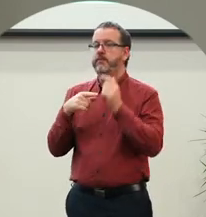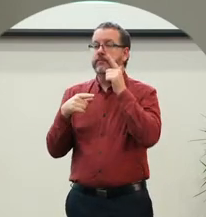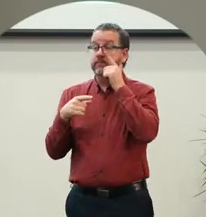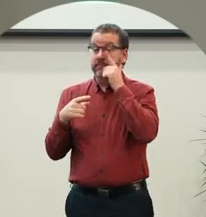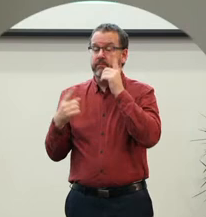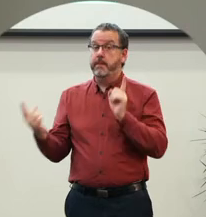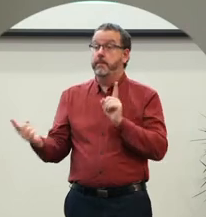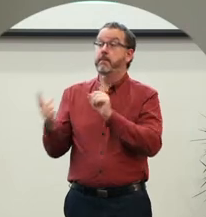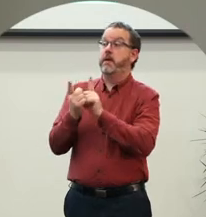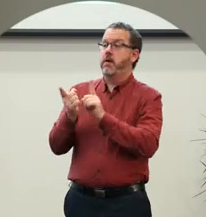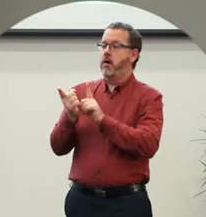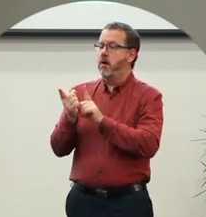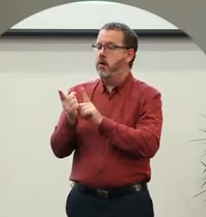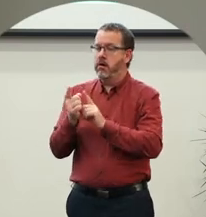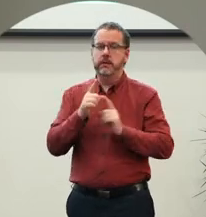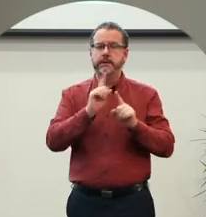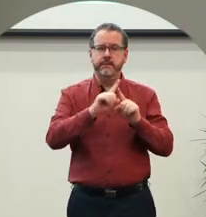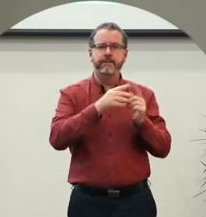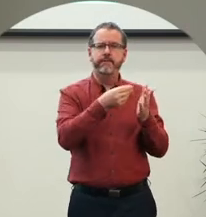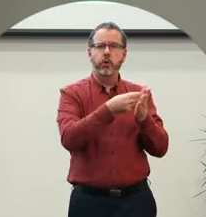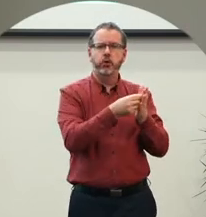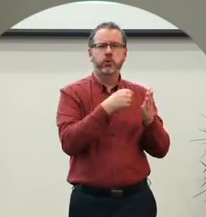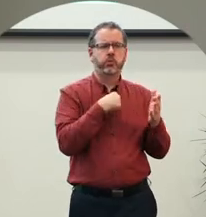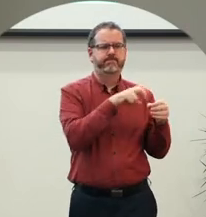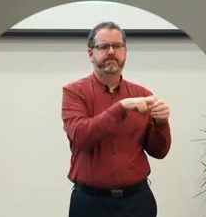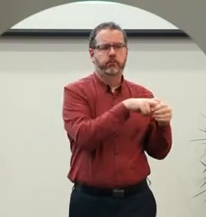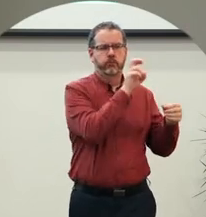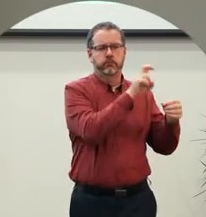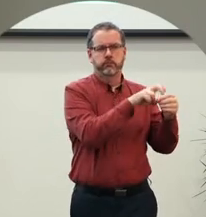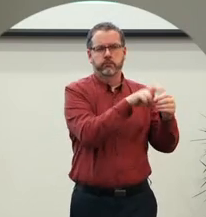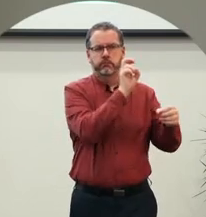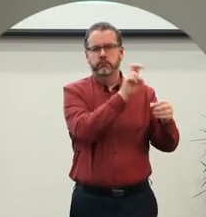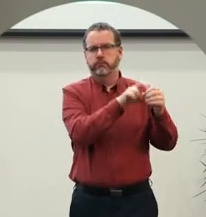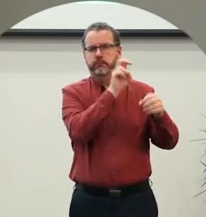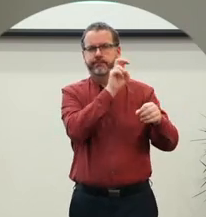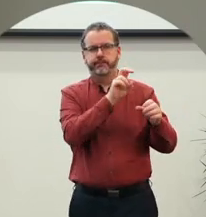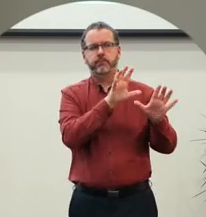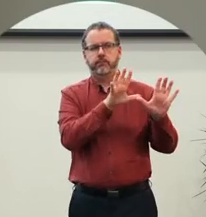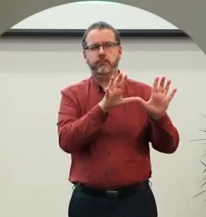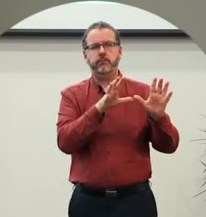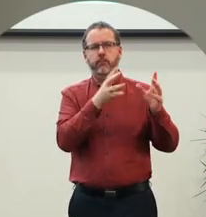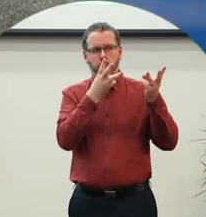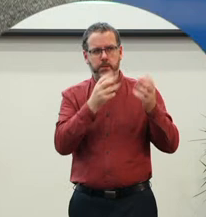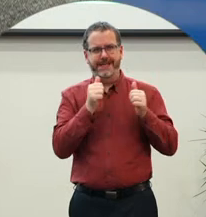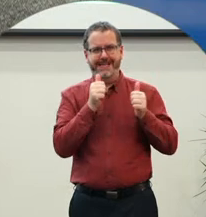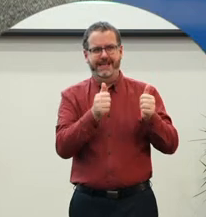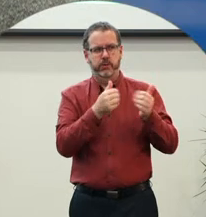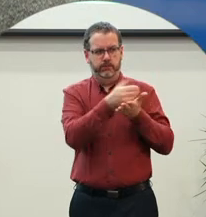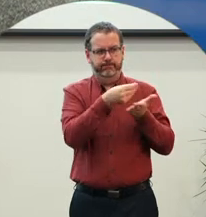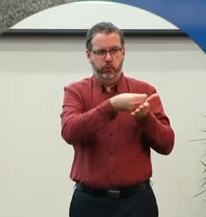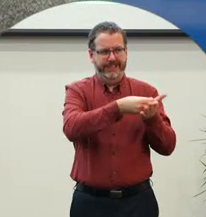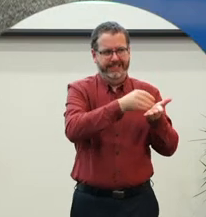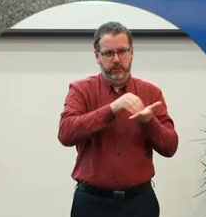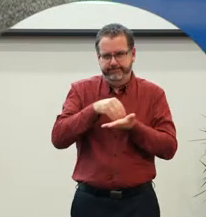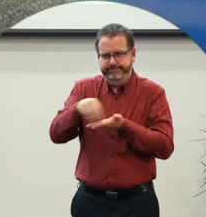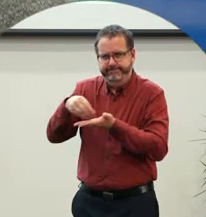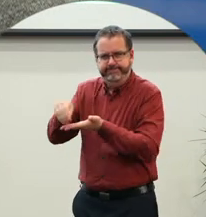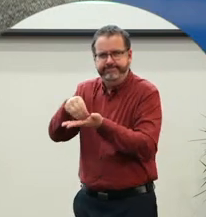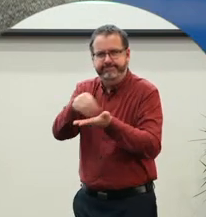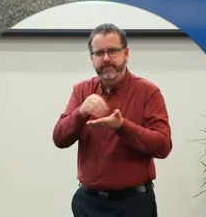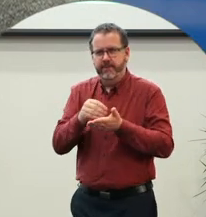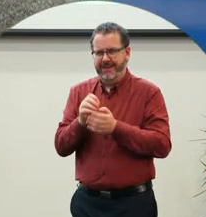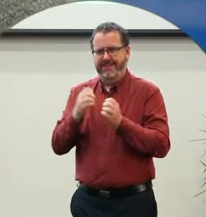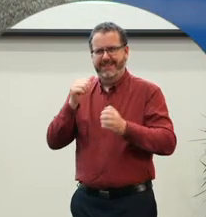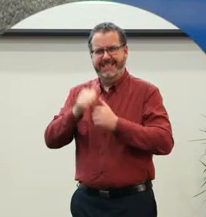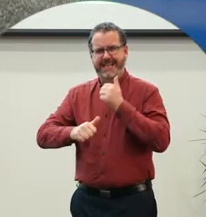to withdraw from the various funds in order to fund her on-the-ground activities. But did that cause conflict at home